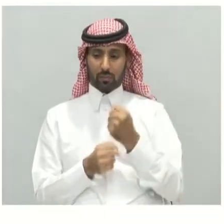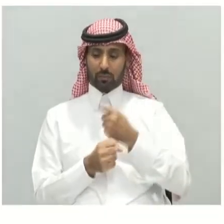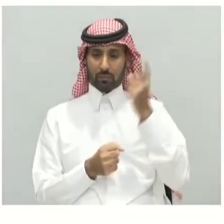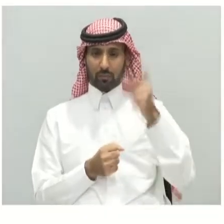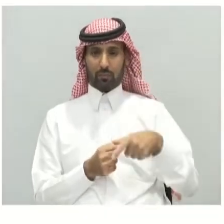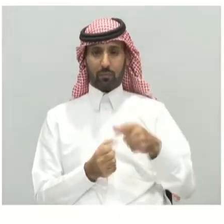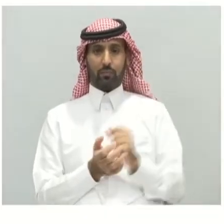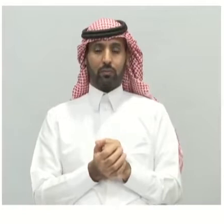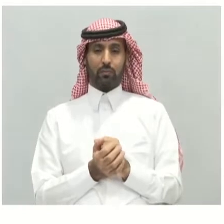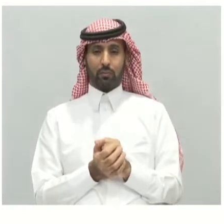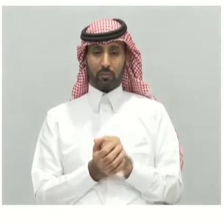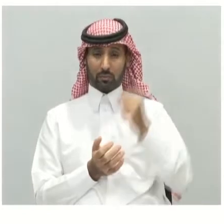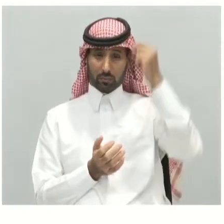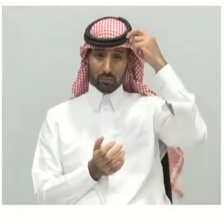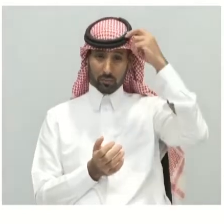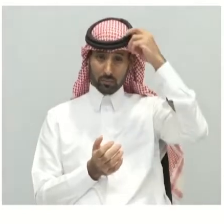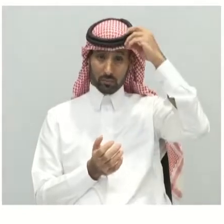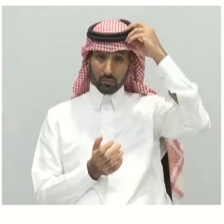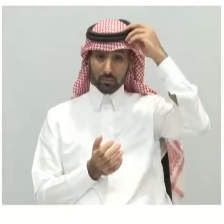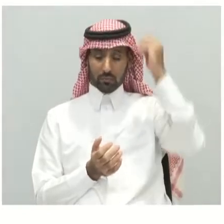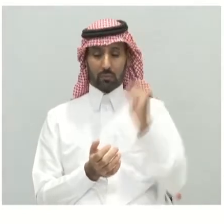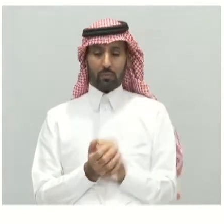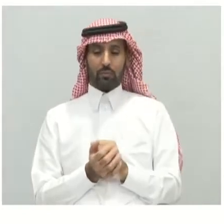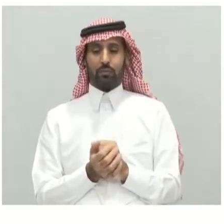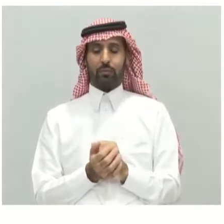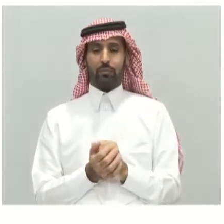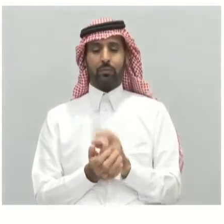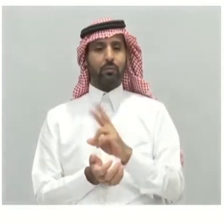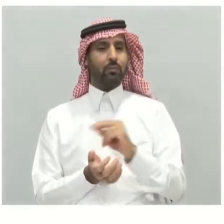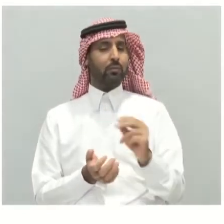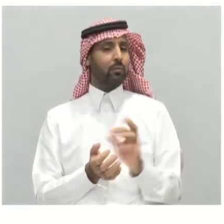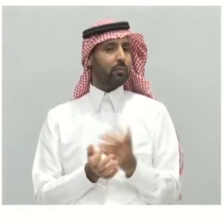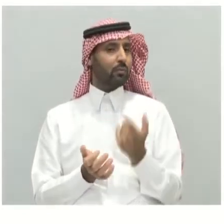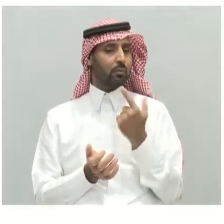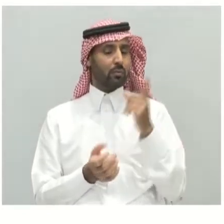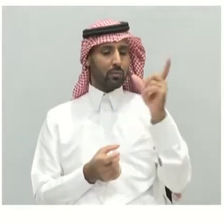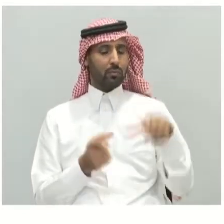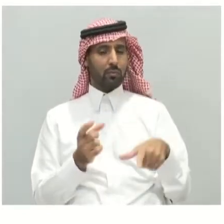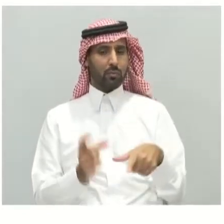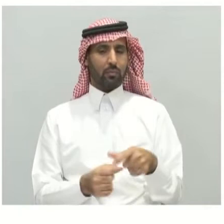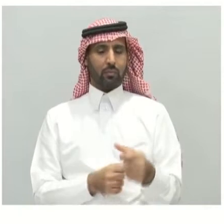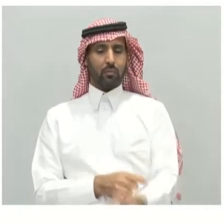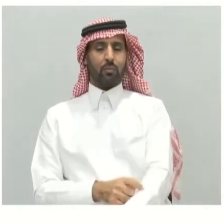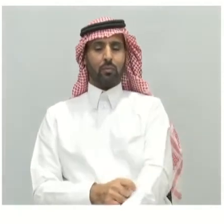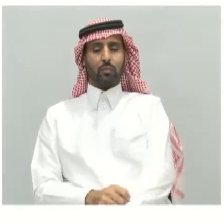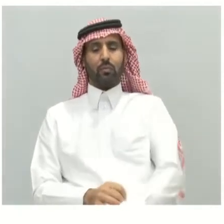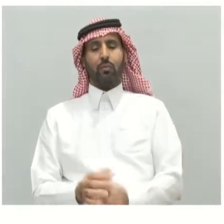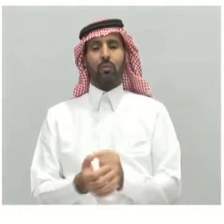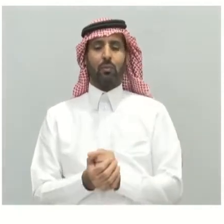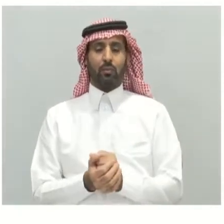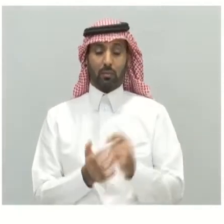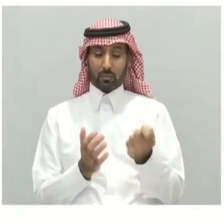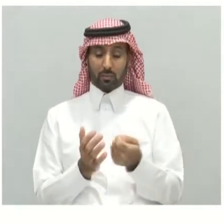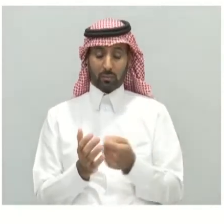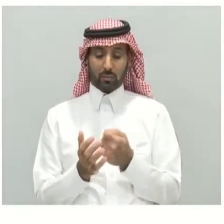is the doer of the action, okay? When we don't know who did the action, we just write it